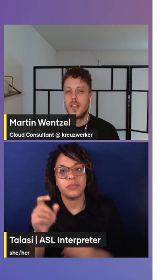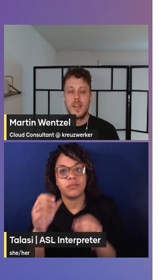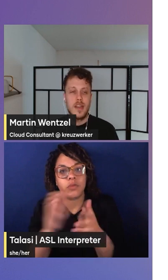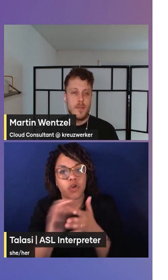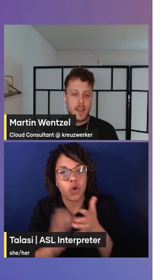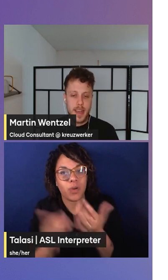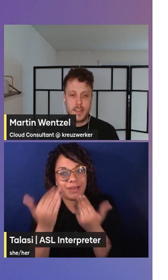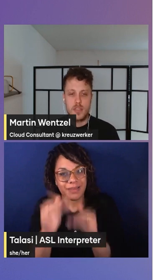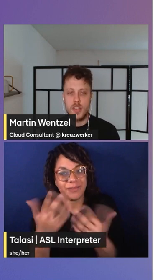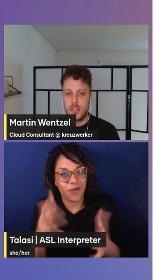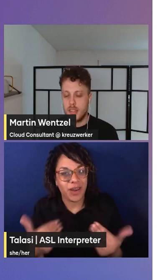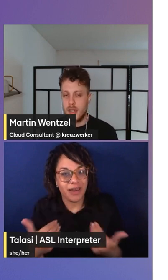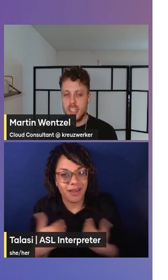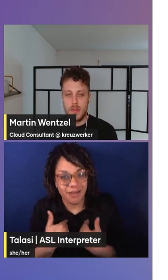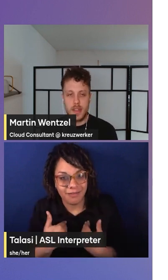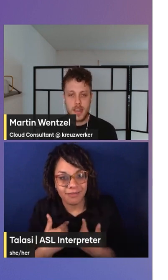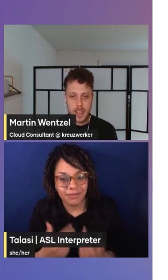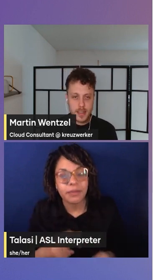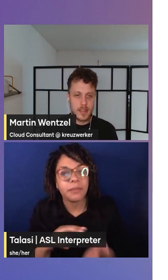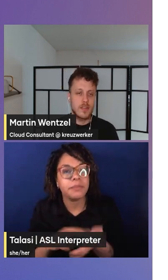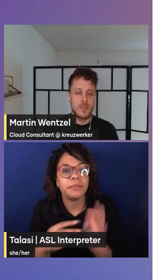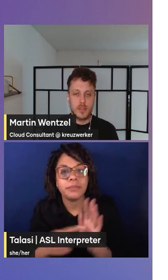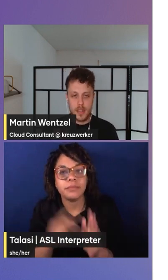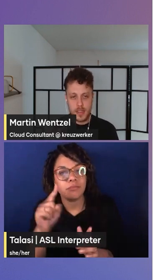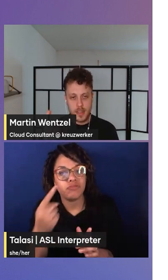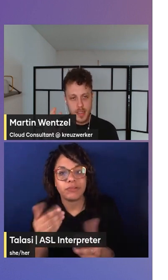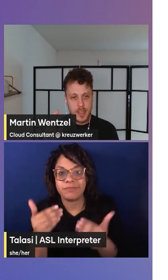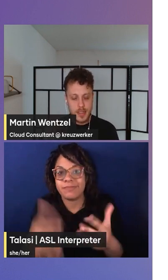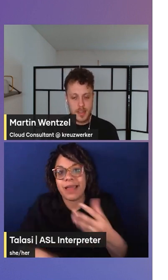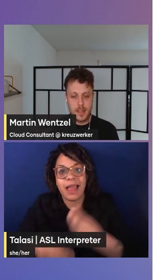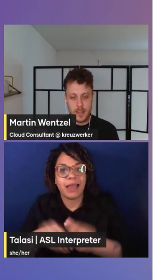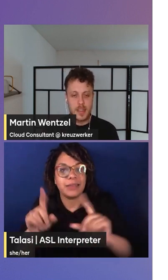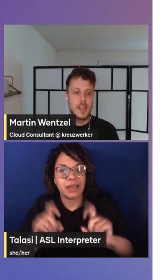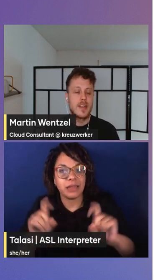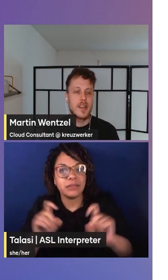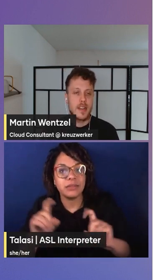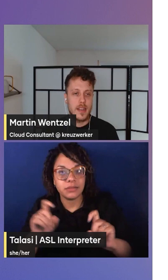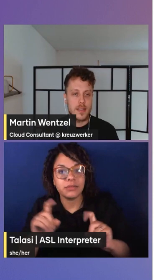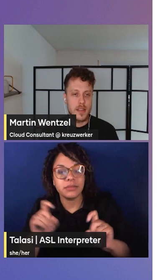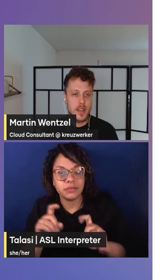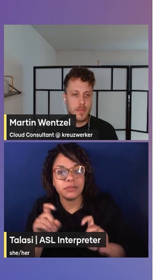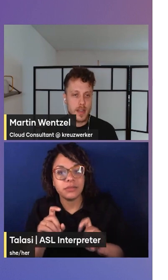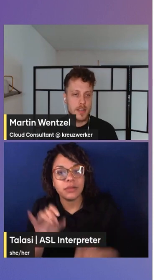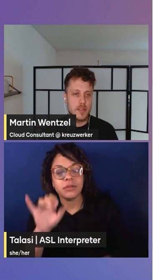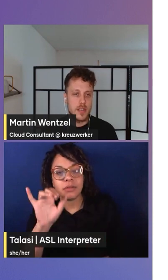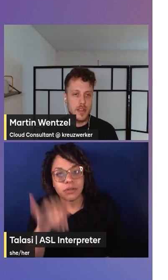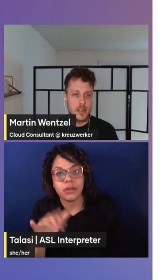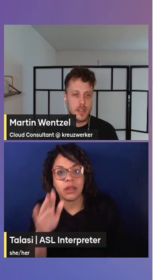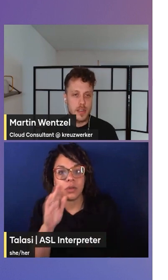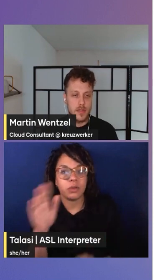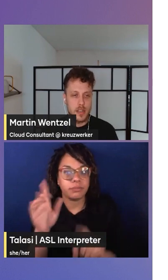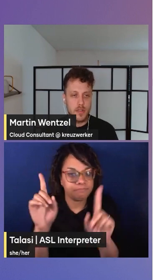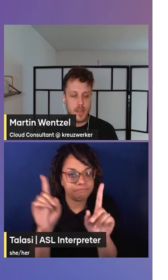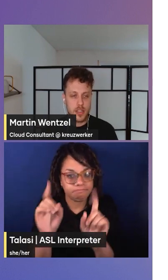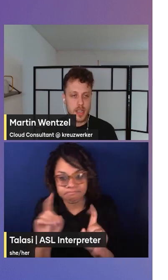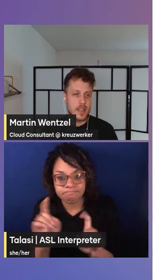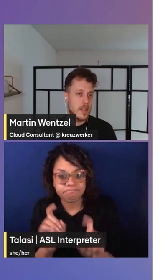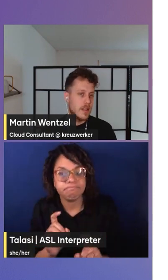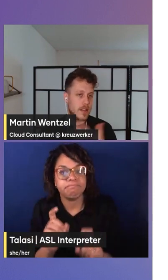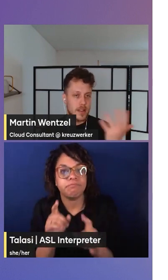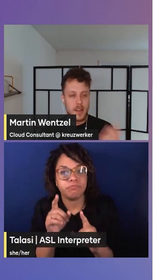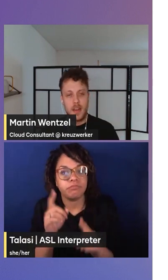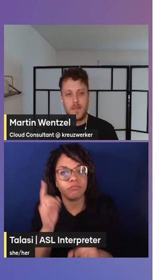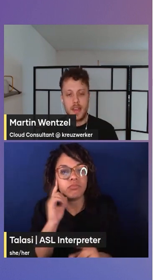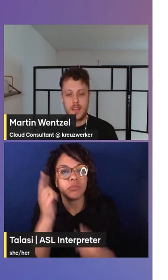there. In many cases, we just need to add a test, which basically test the bug as a regression test